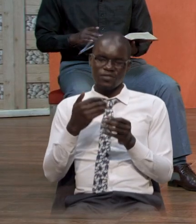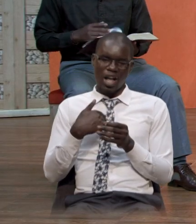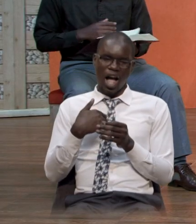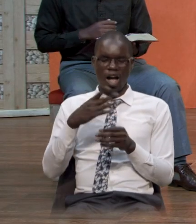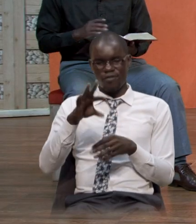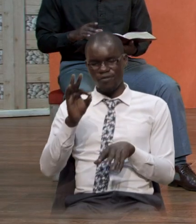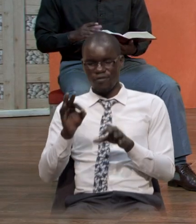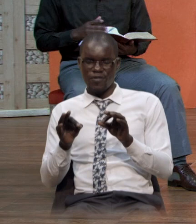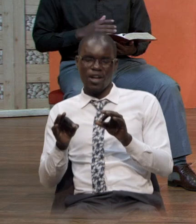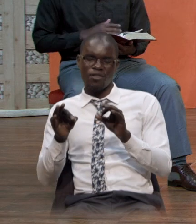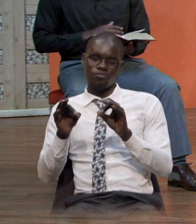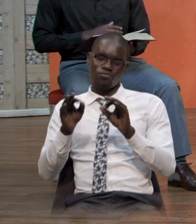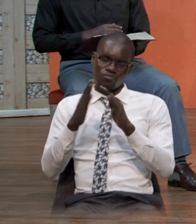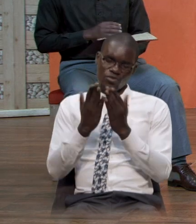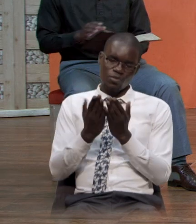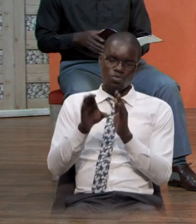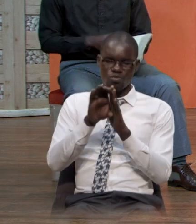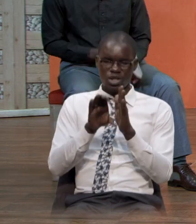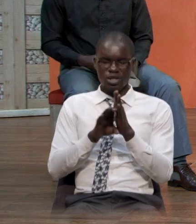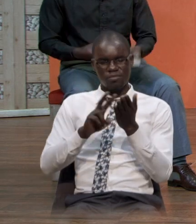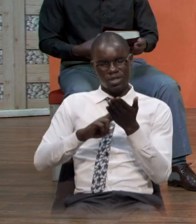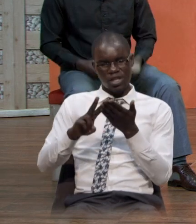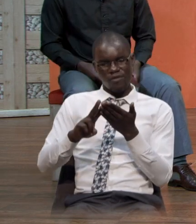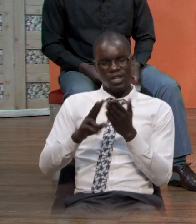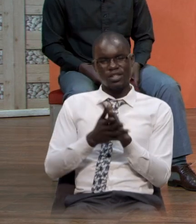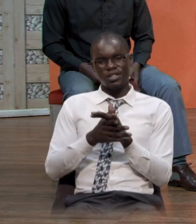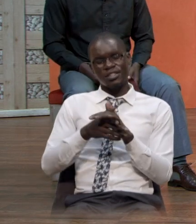the book, chapter, and verse, start reading.